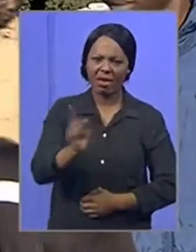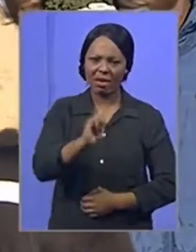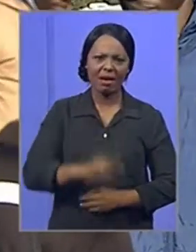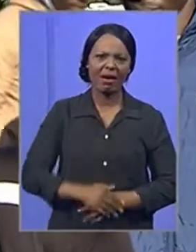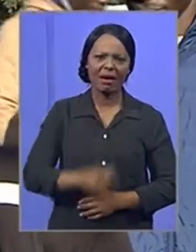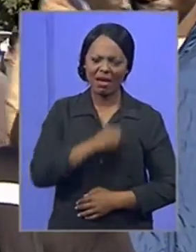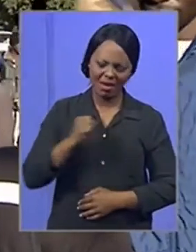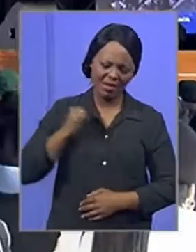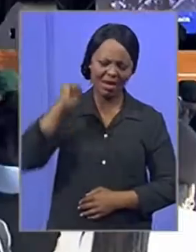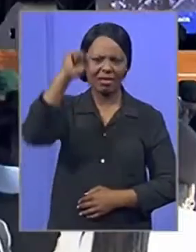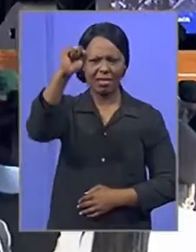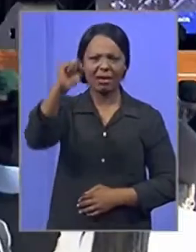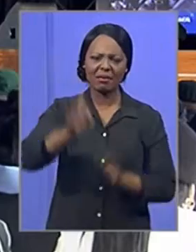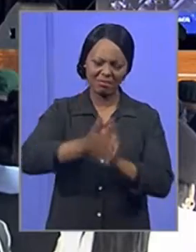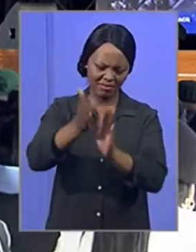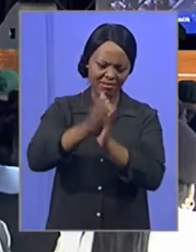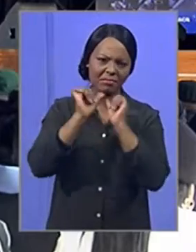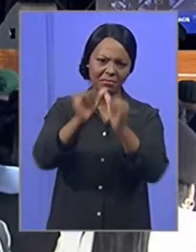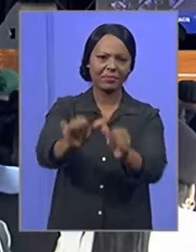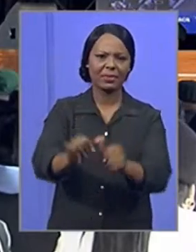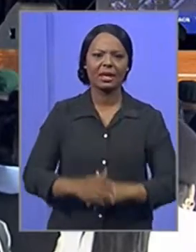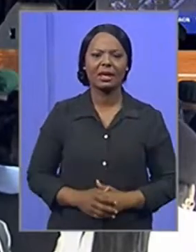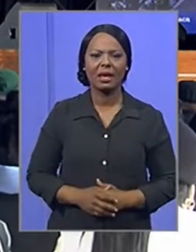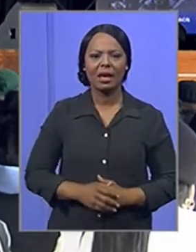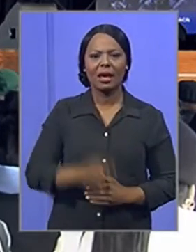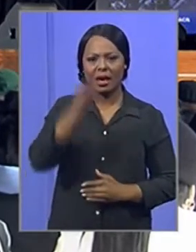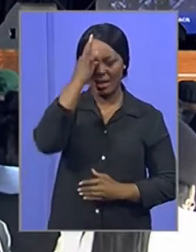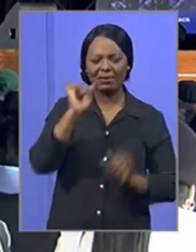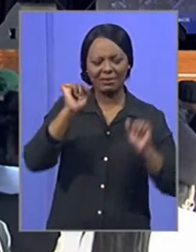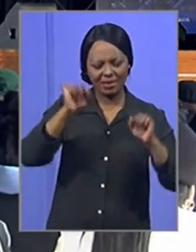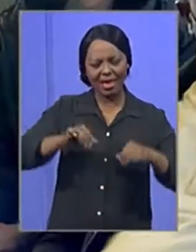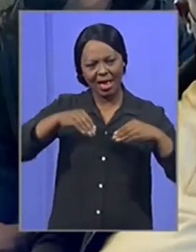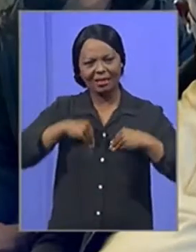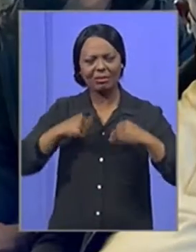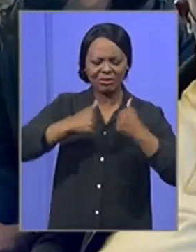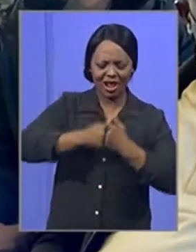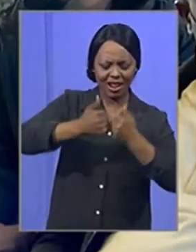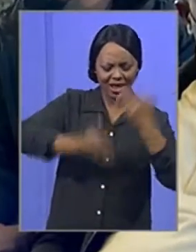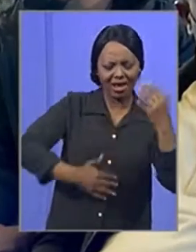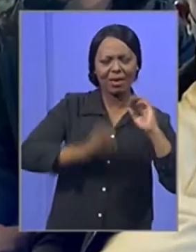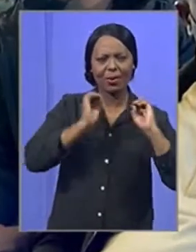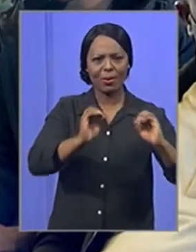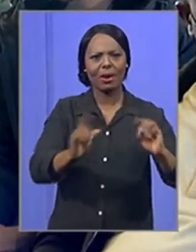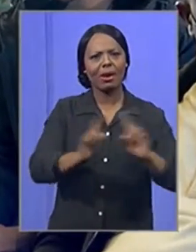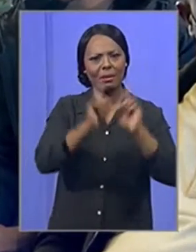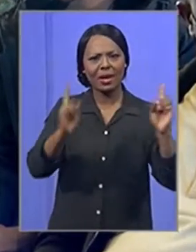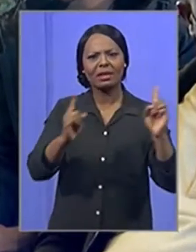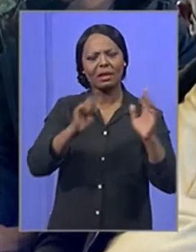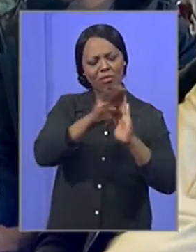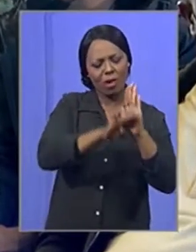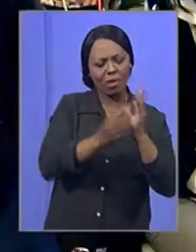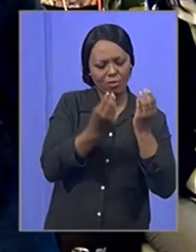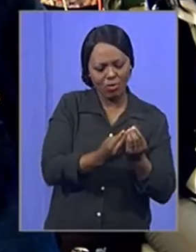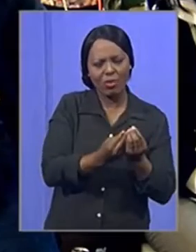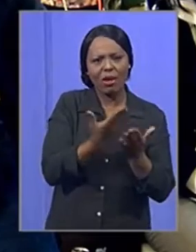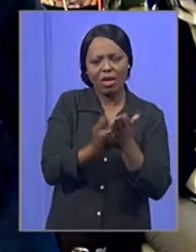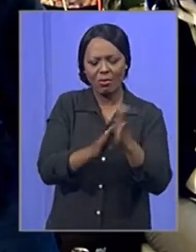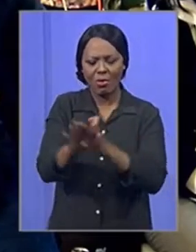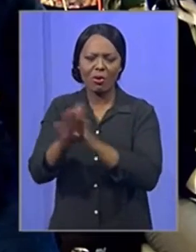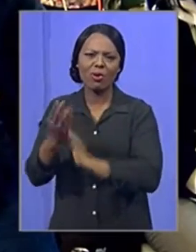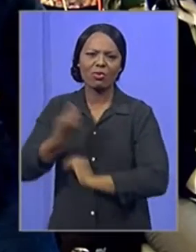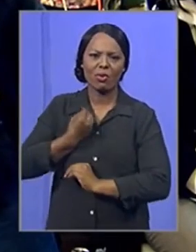we're going forward. Le fa puso ya mogela gore go na le dikgwetlho e tlhagisitse maano a ka thusang go tokafatsa matshelo a bašwa mono